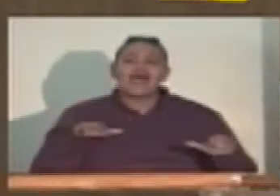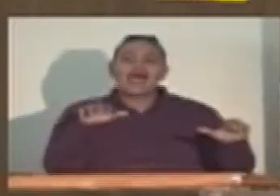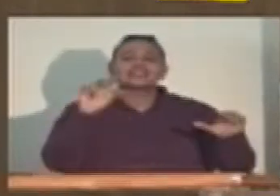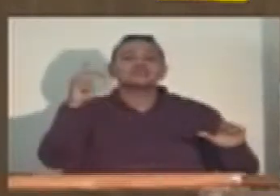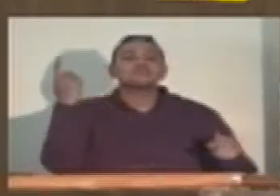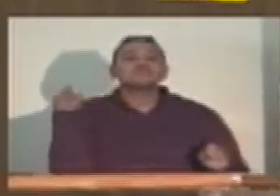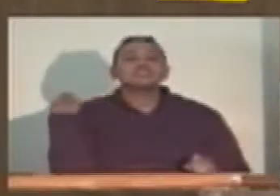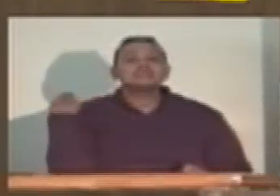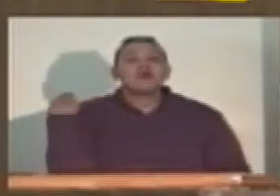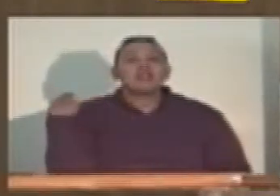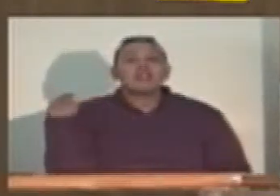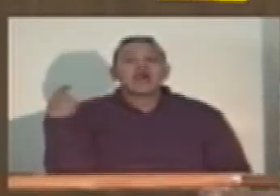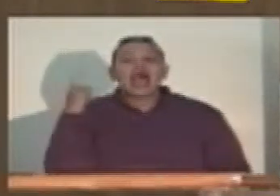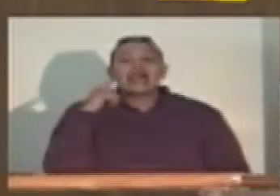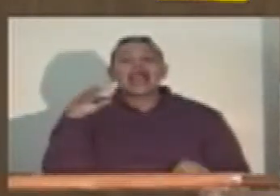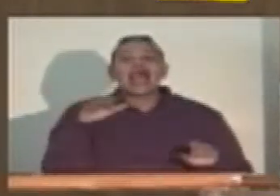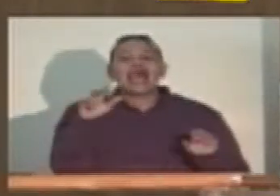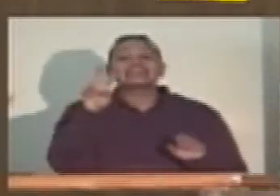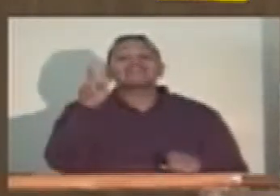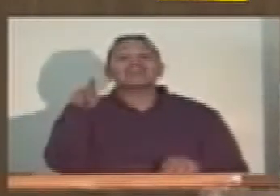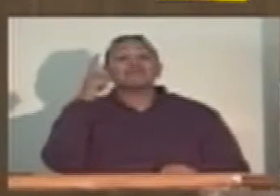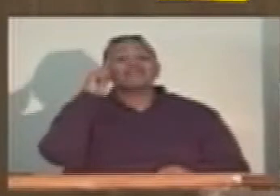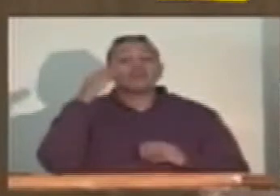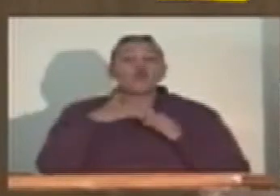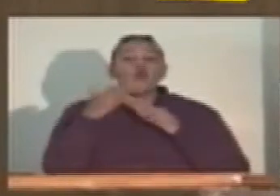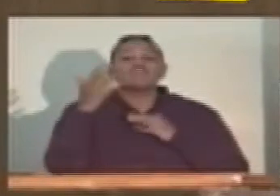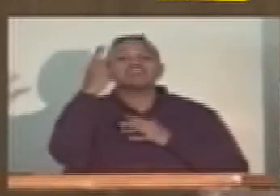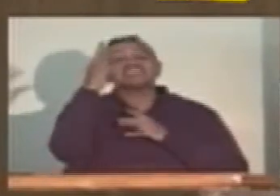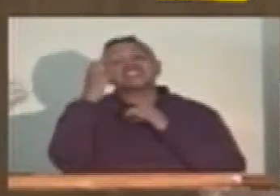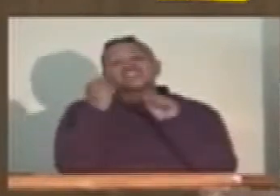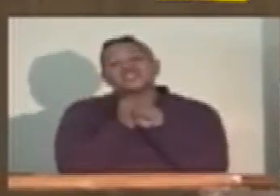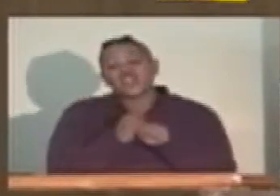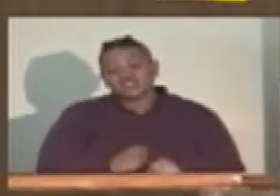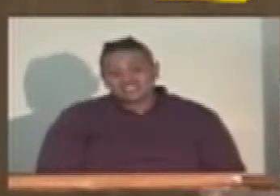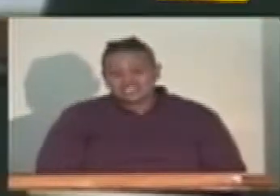principal and an acting vice principal for over 6 years now.